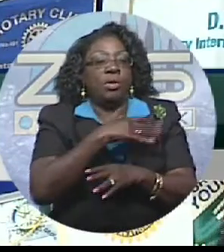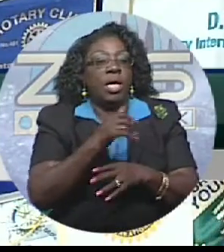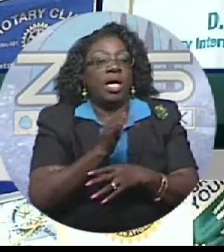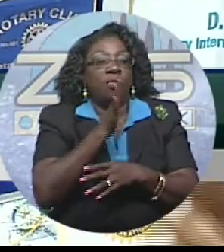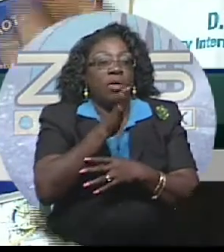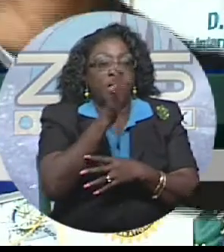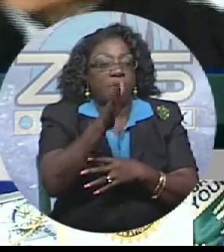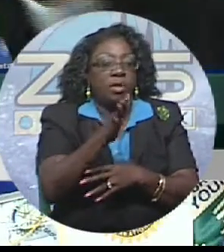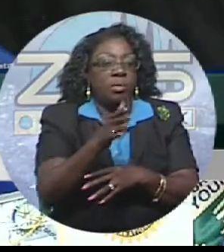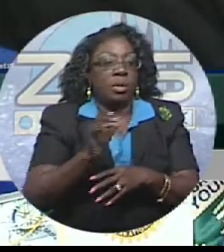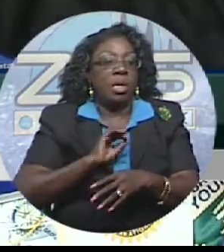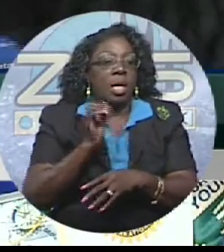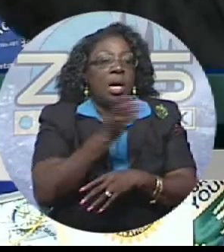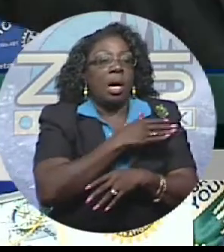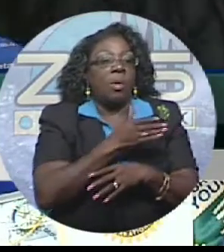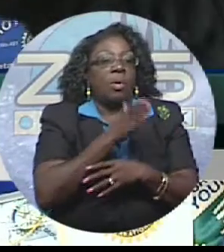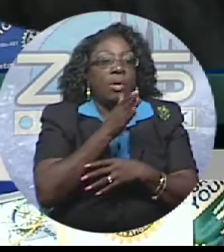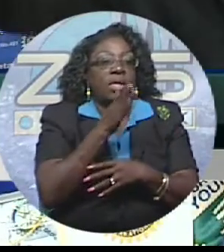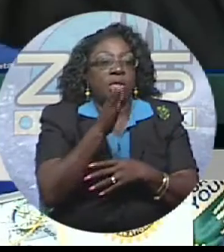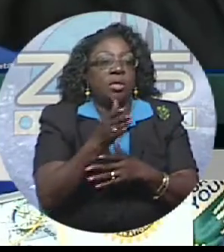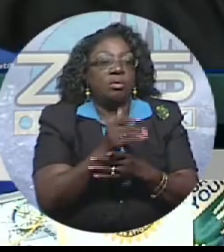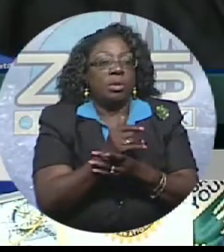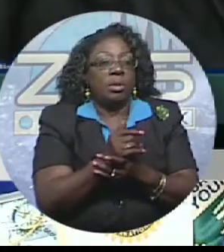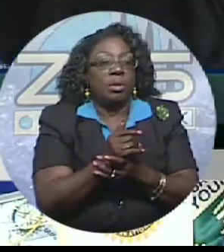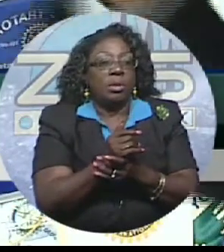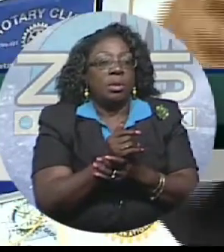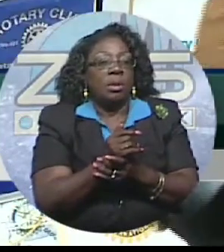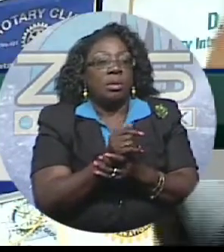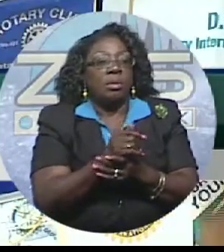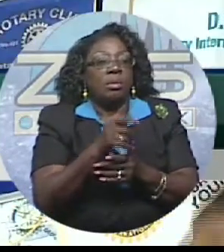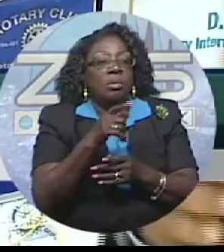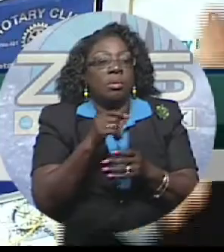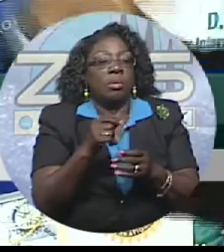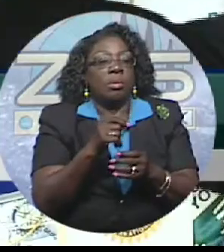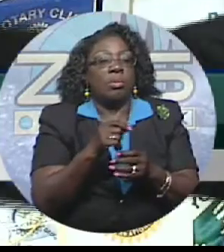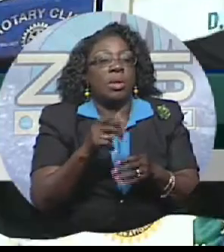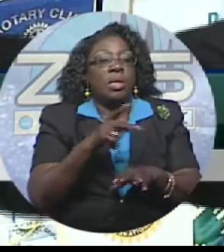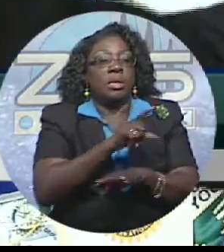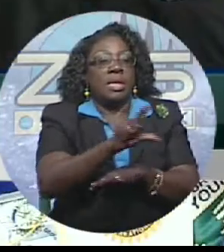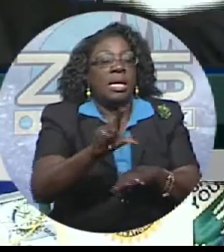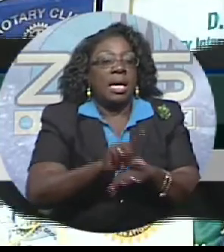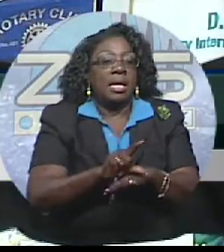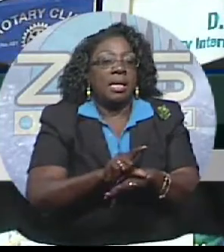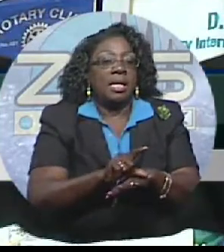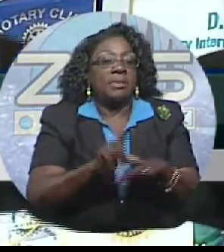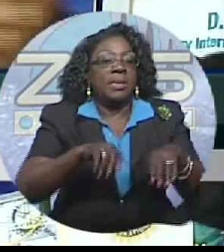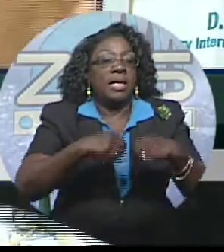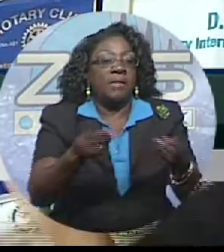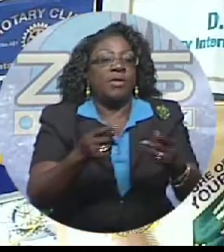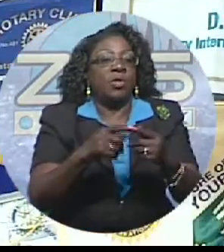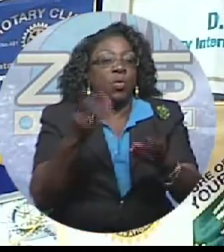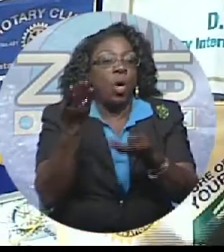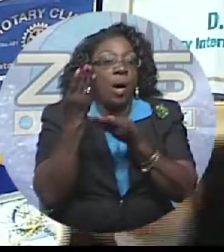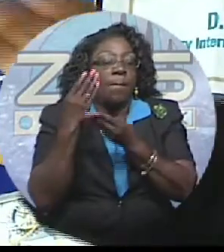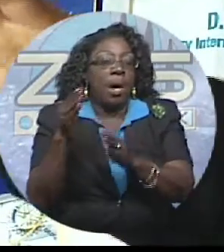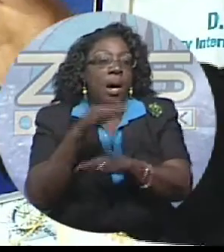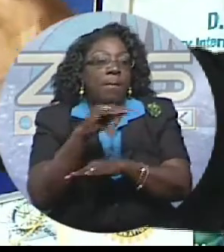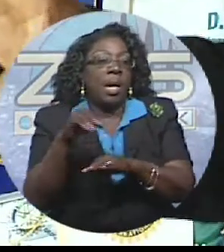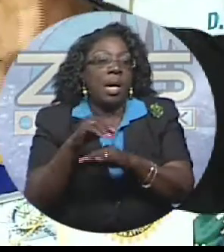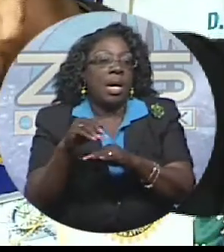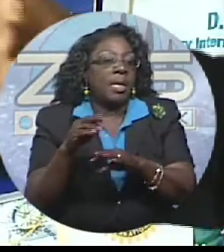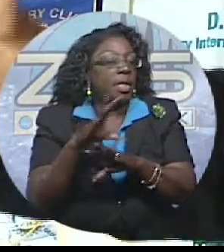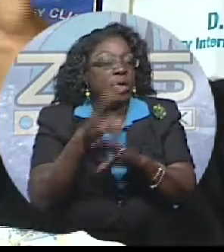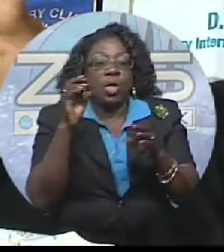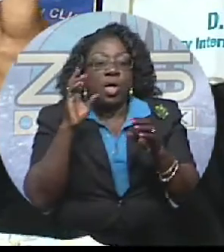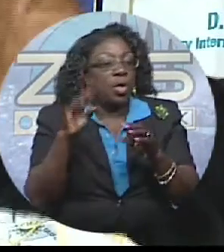our grandchildren are not going to be able to afford anything on West Bay Street. You know why? Because the property has been conveyed to Bahama. As a result of that, you see all kinds